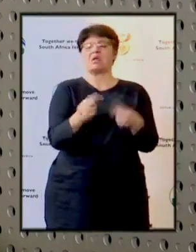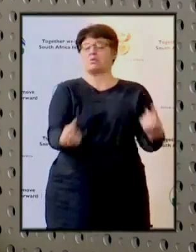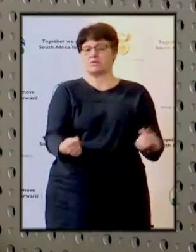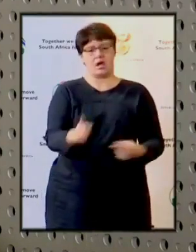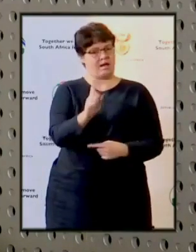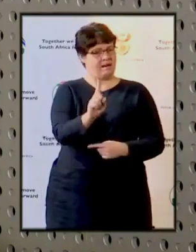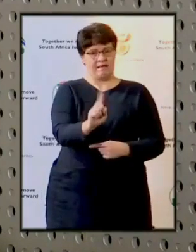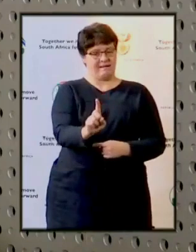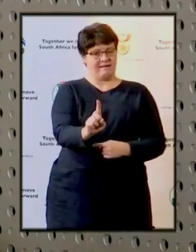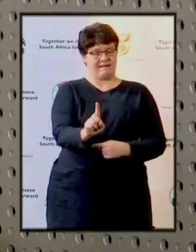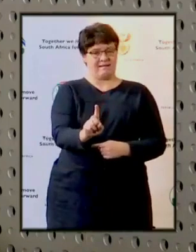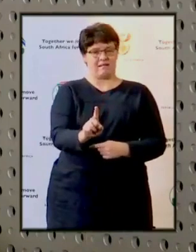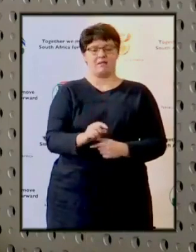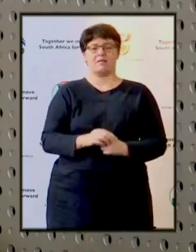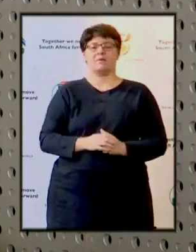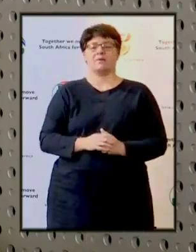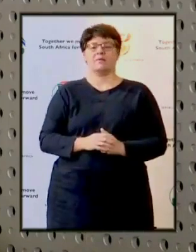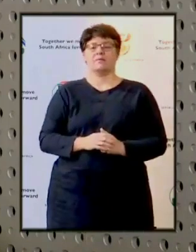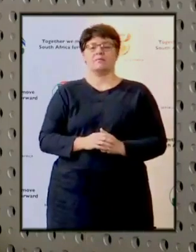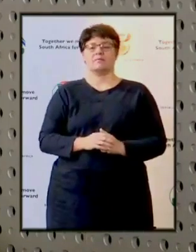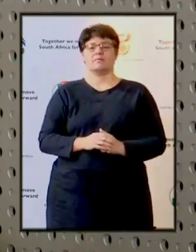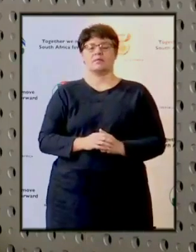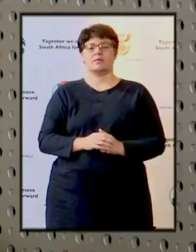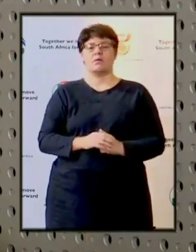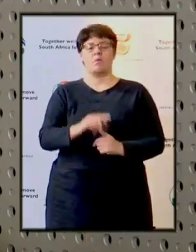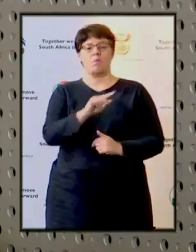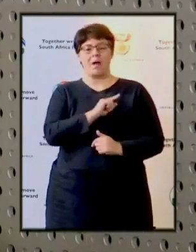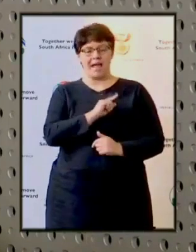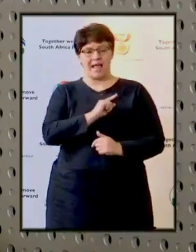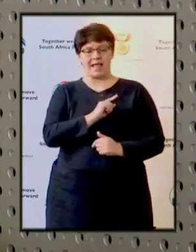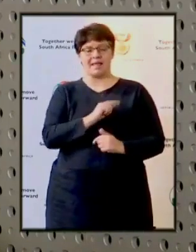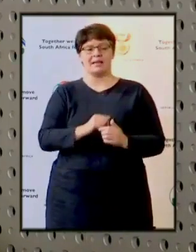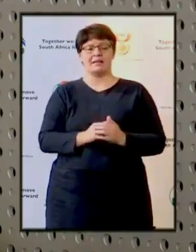Only because the real estate